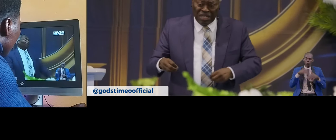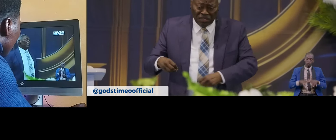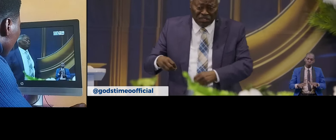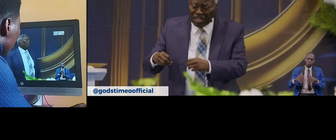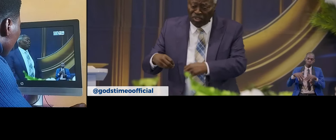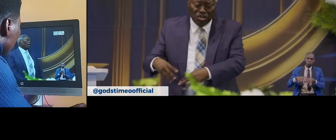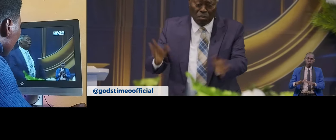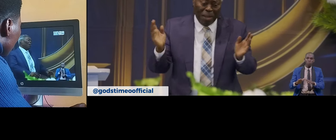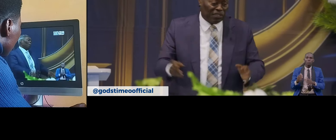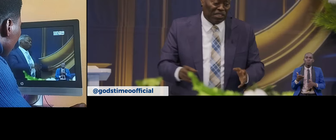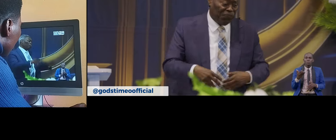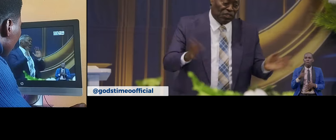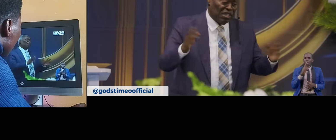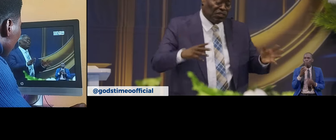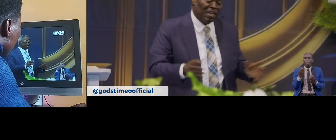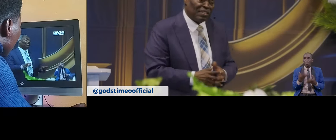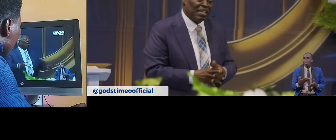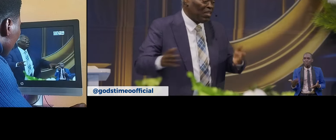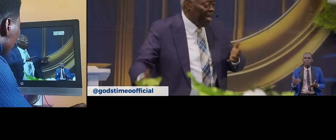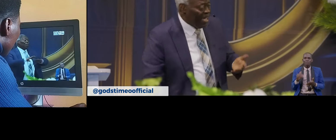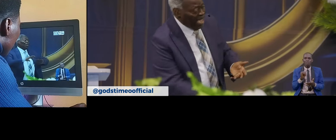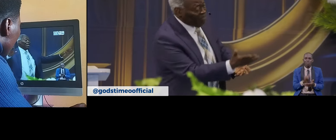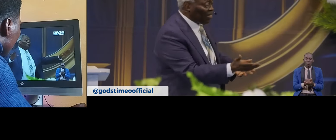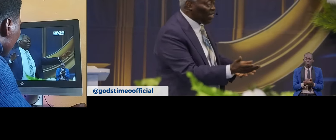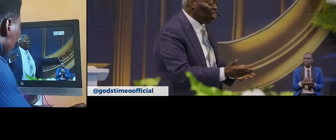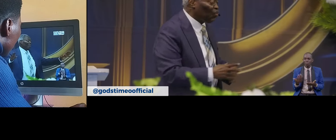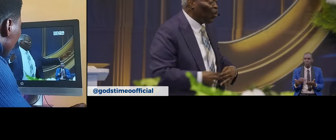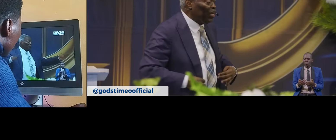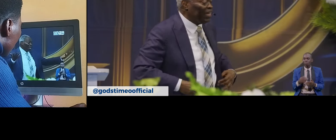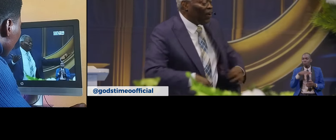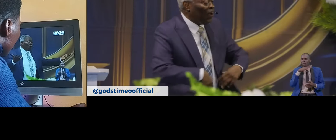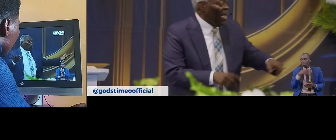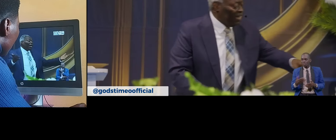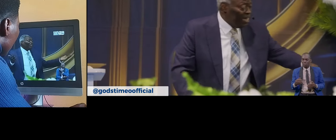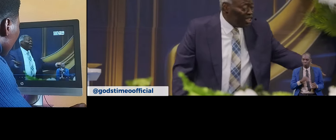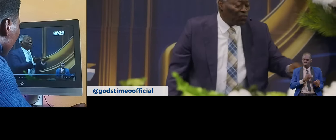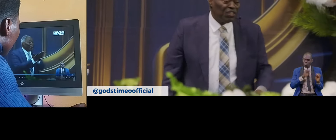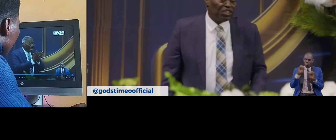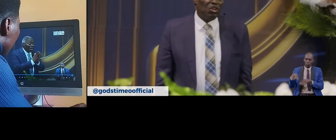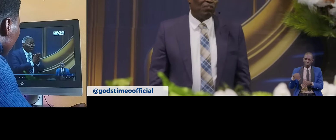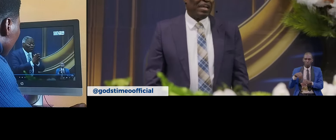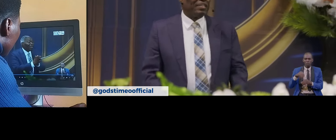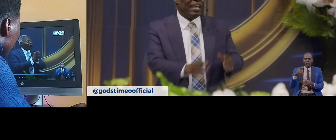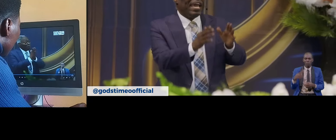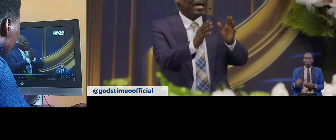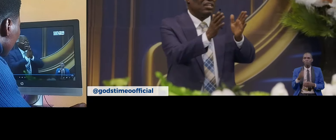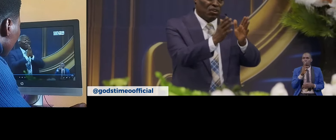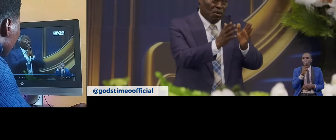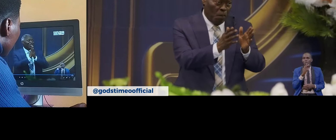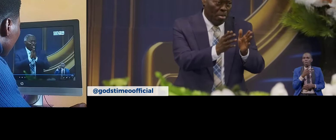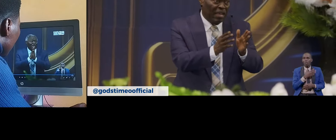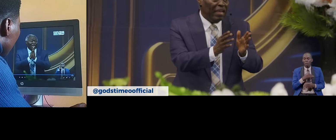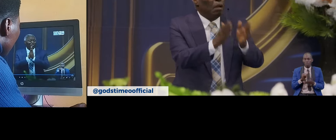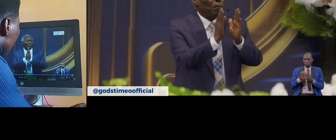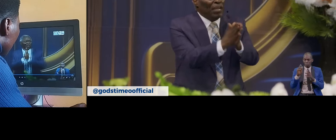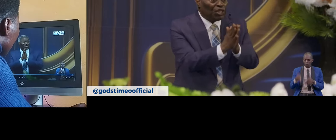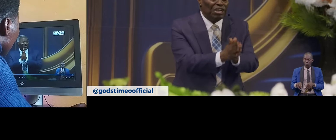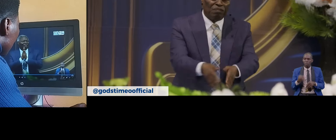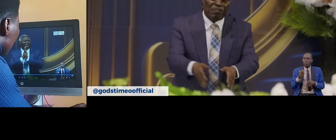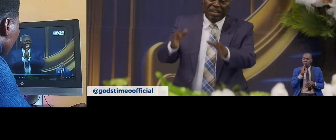corrupting things, passing feces and things there. Everything is flowing down, and he is fishing over there. No.